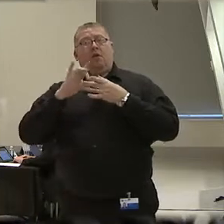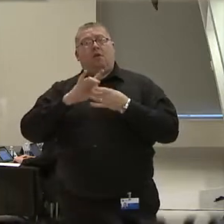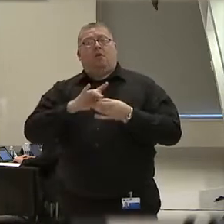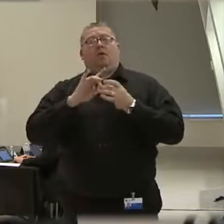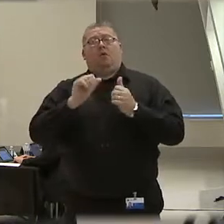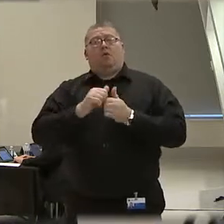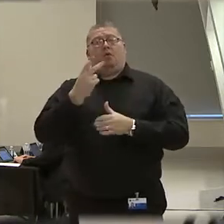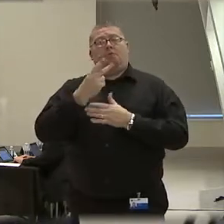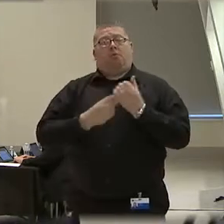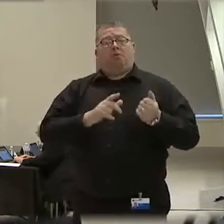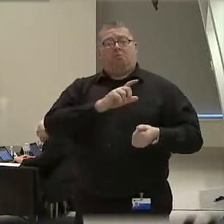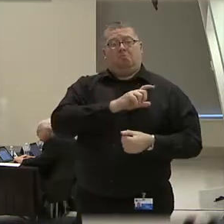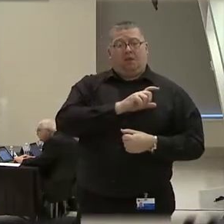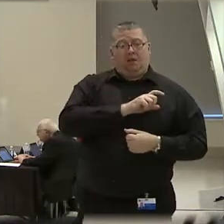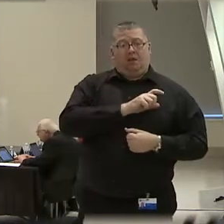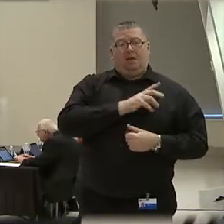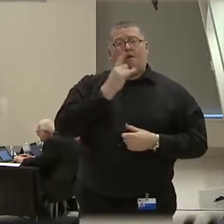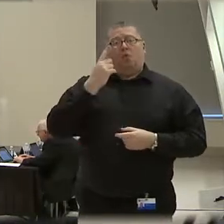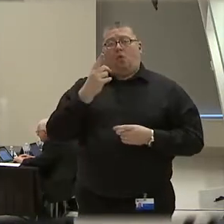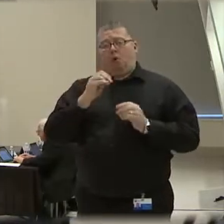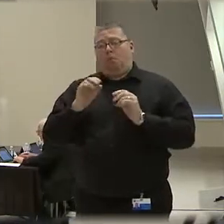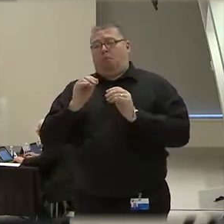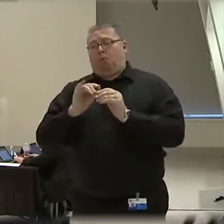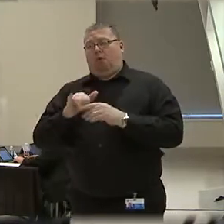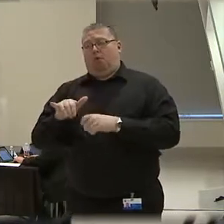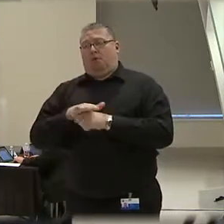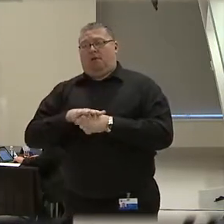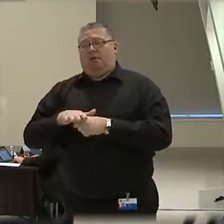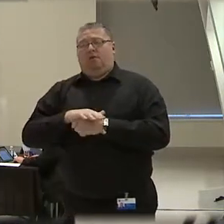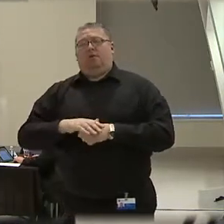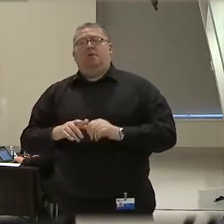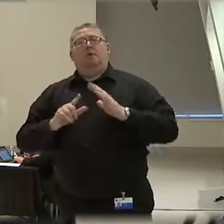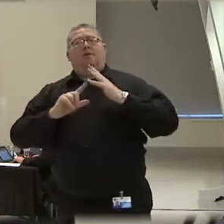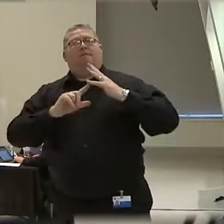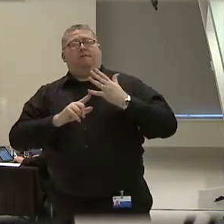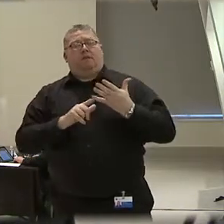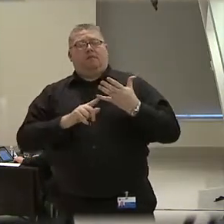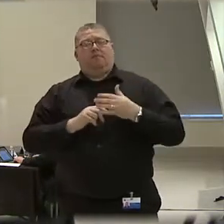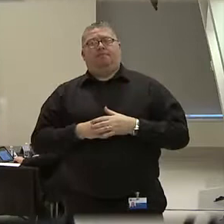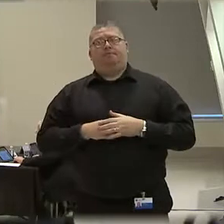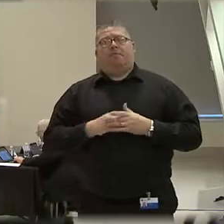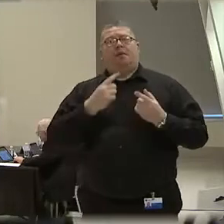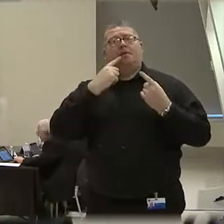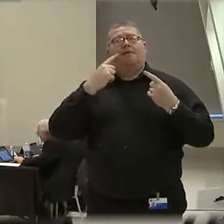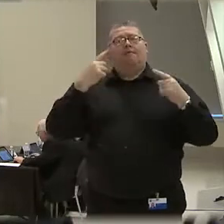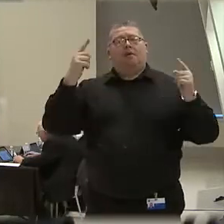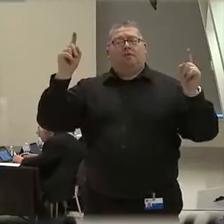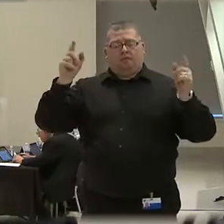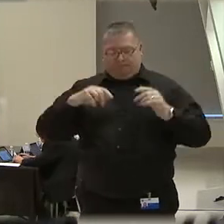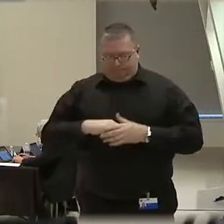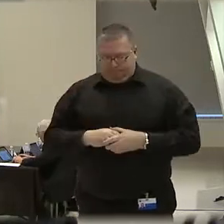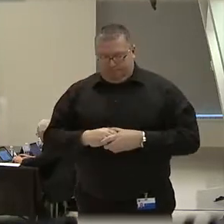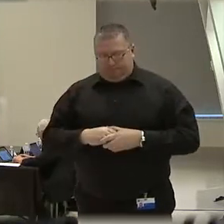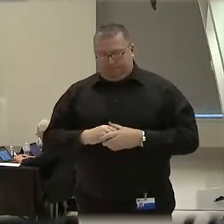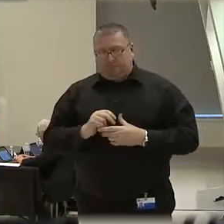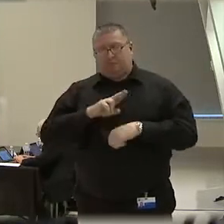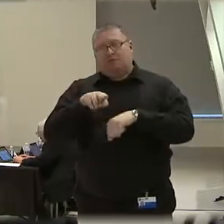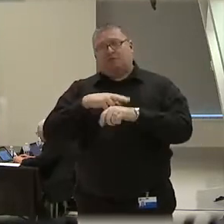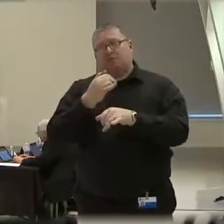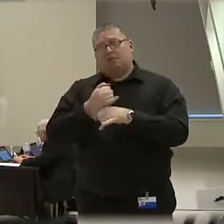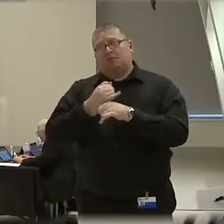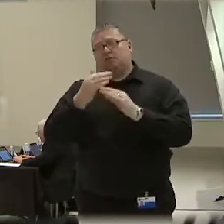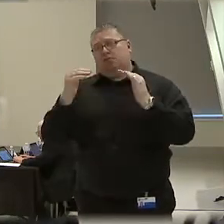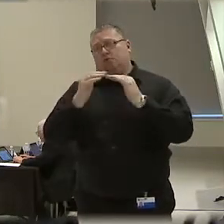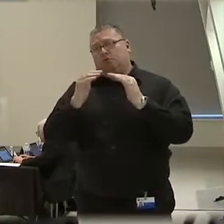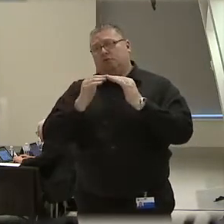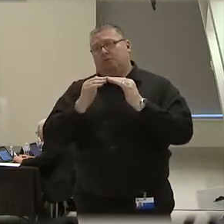to, policing in one or more of these areas. Fifth, and finally, effectiveness. The National Institute of Justice